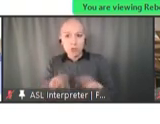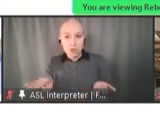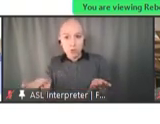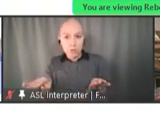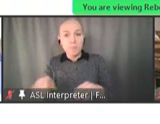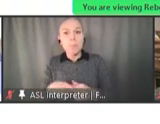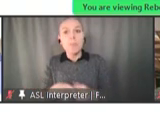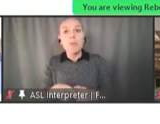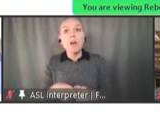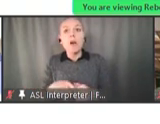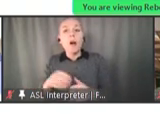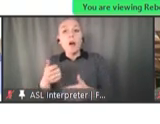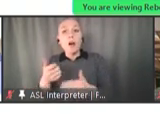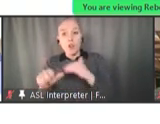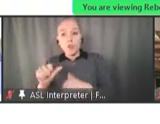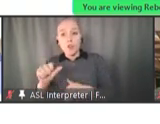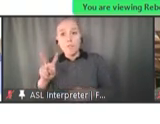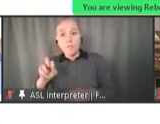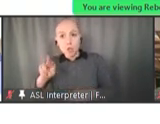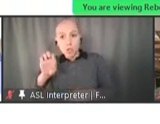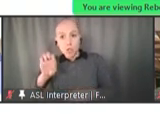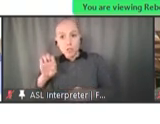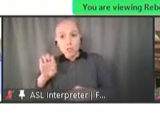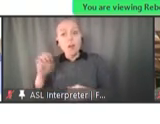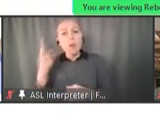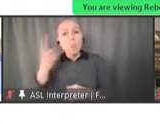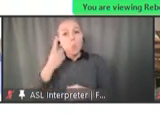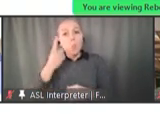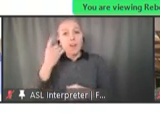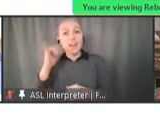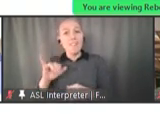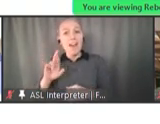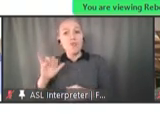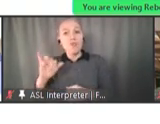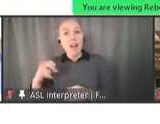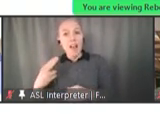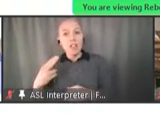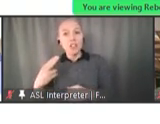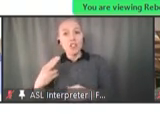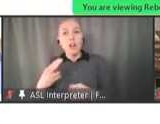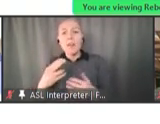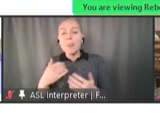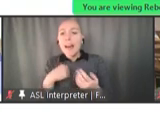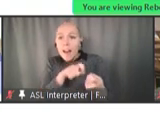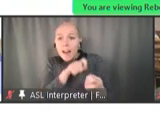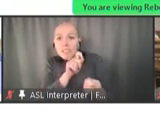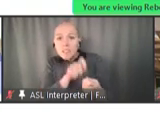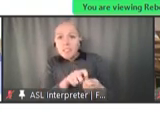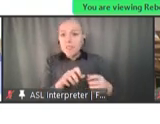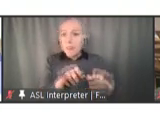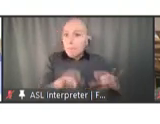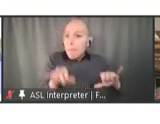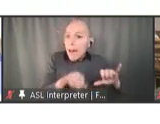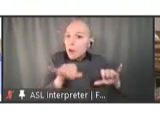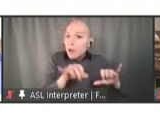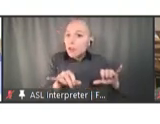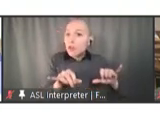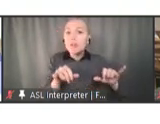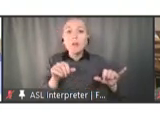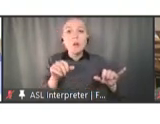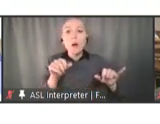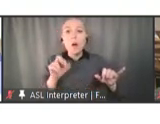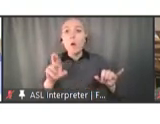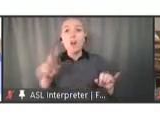system. Was there a particular pattern of rash, or it was just